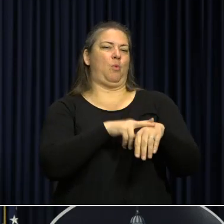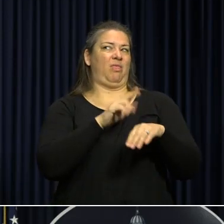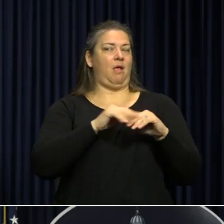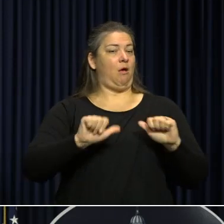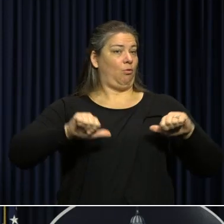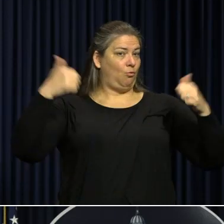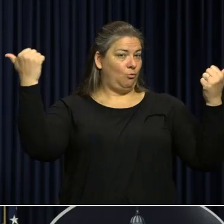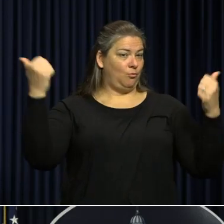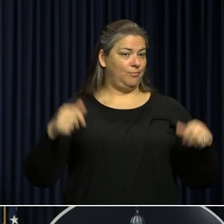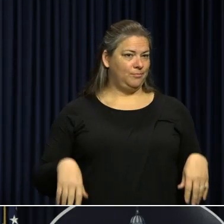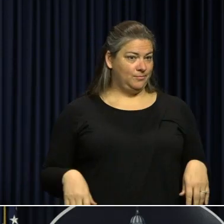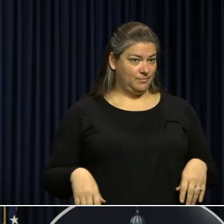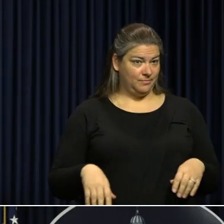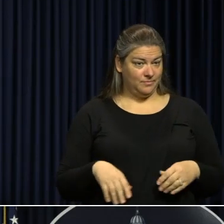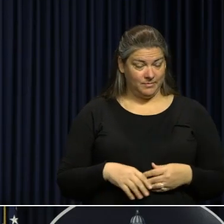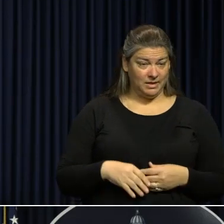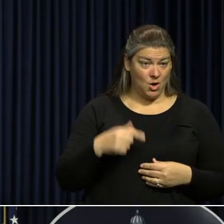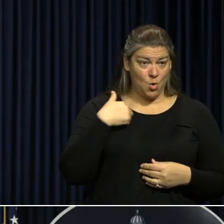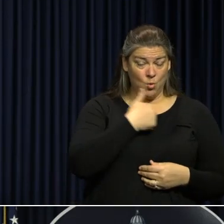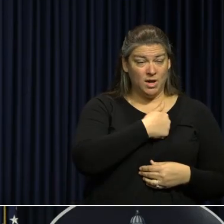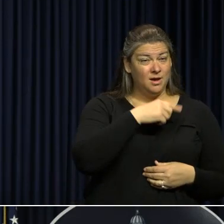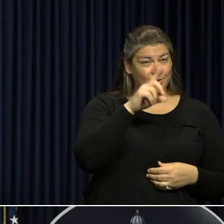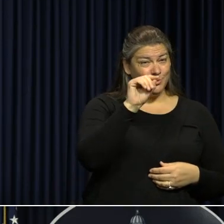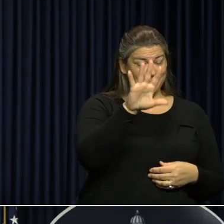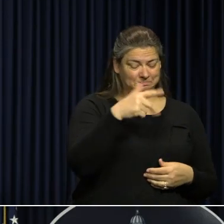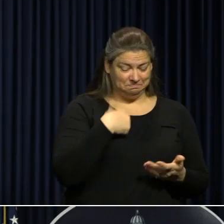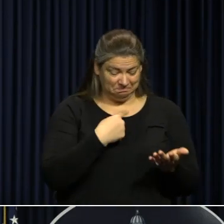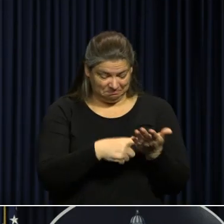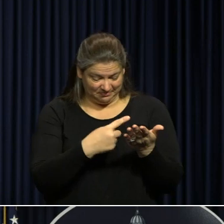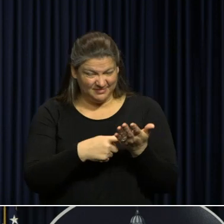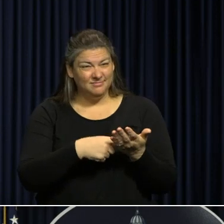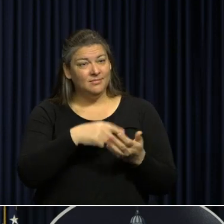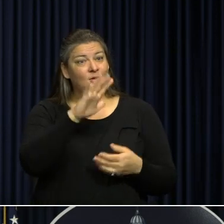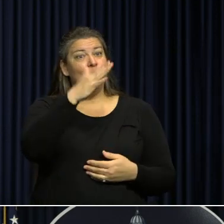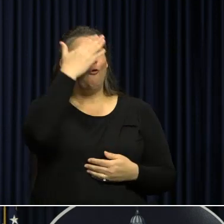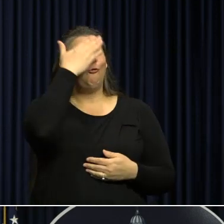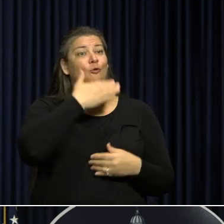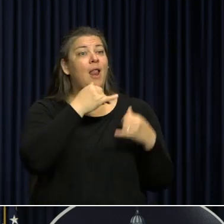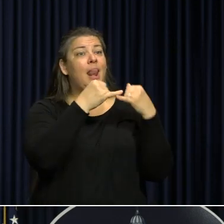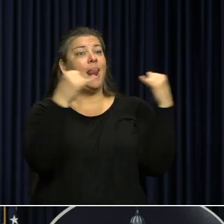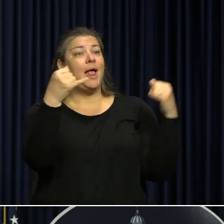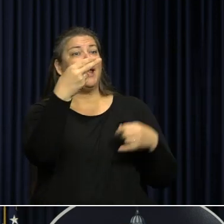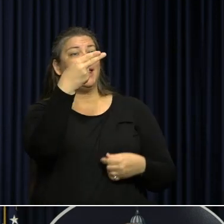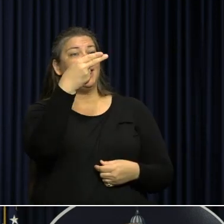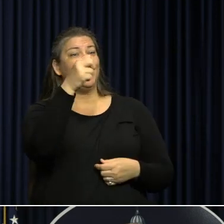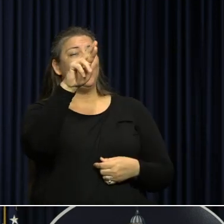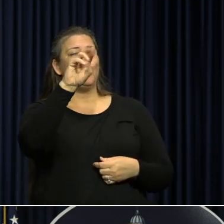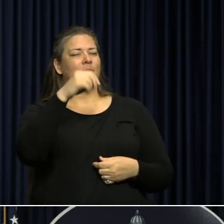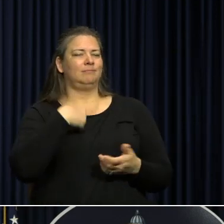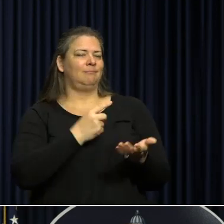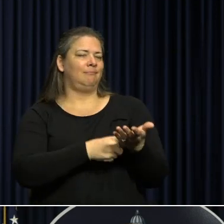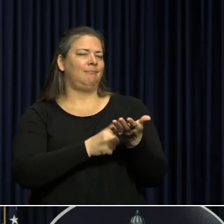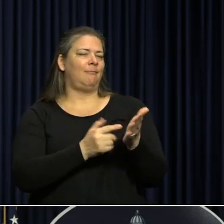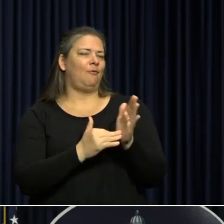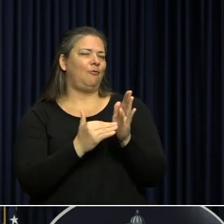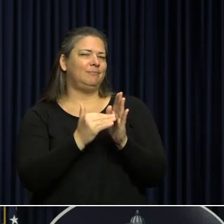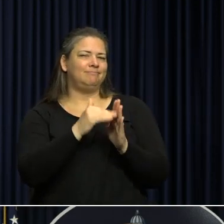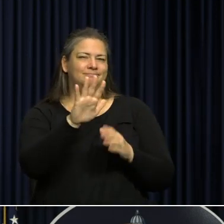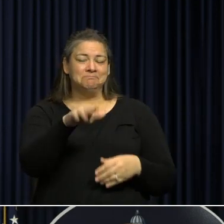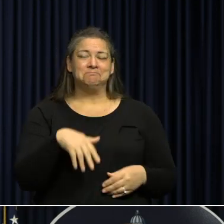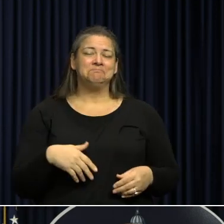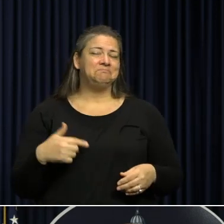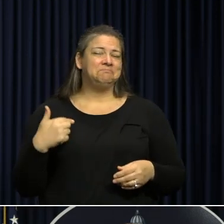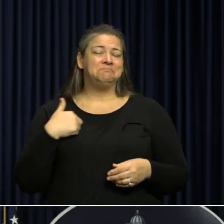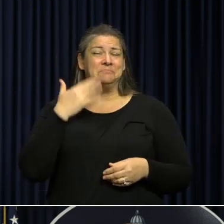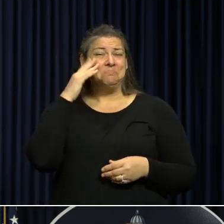All right. So we talk a lot about our frontline heroes. We talk a lot about those that are directly helping